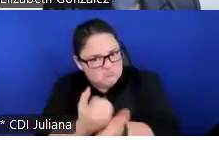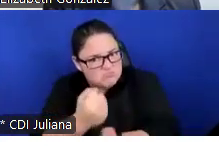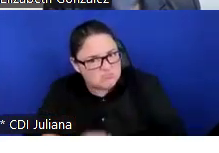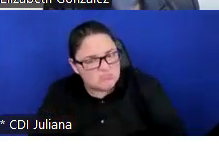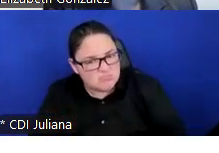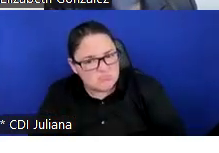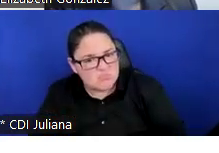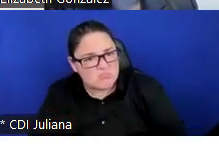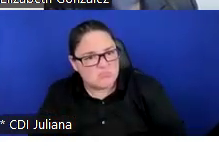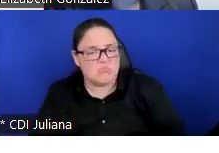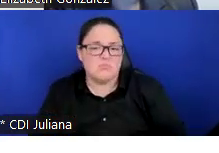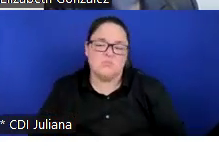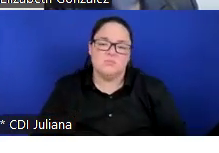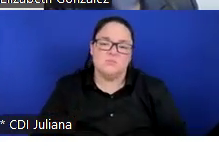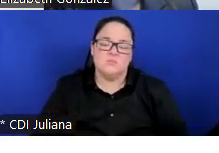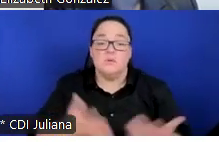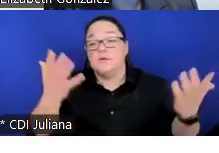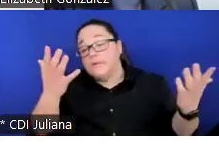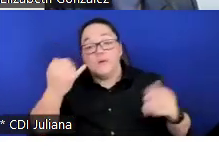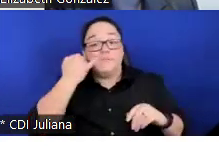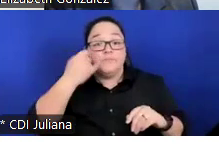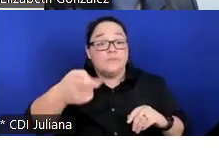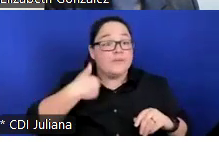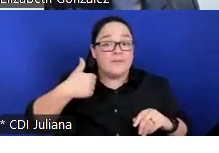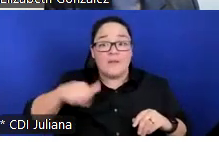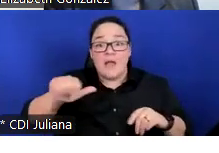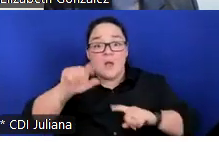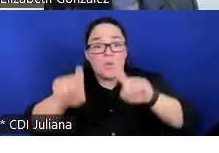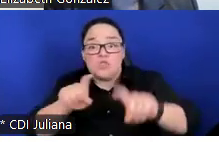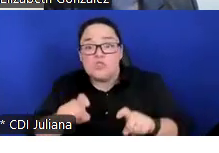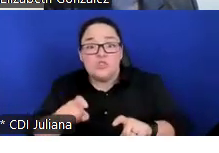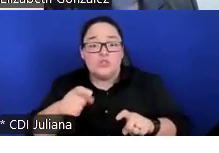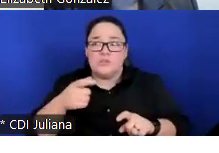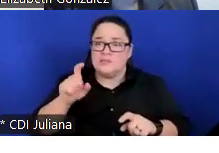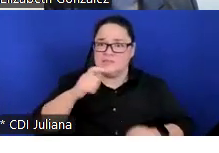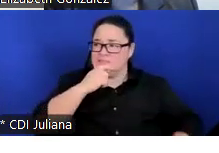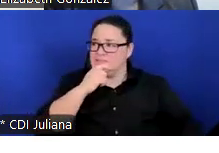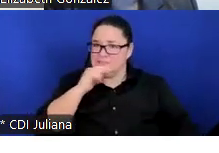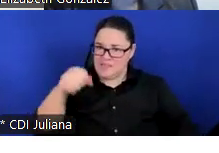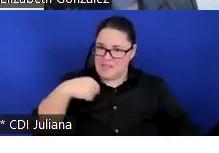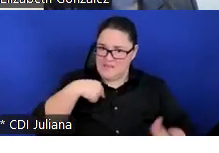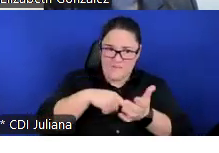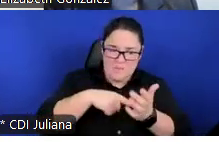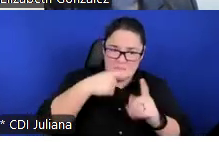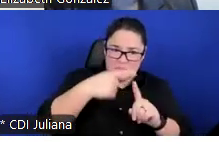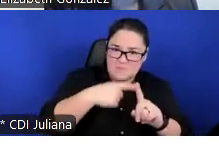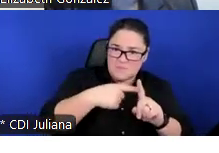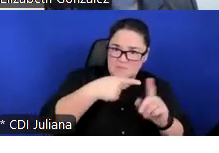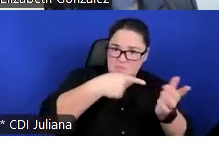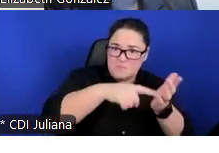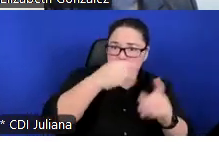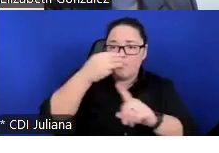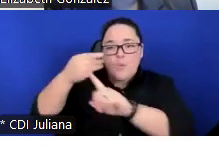If you have questions about being able to afford a mortgage, reach out to a HUD-approved housing counselor for